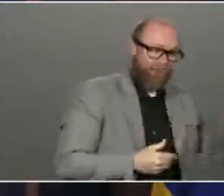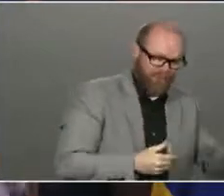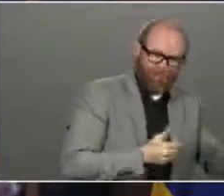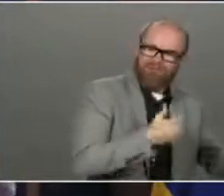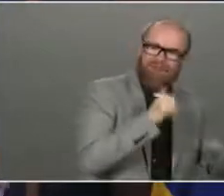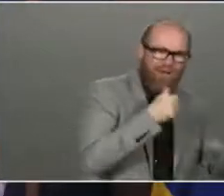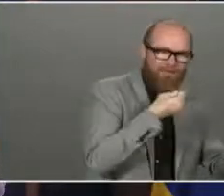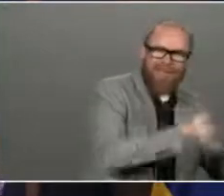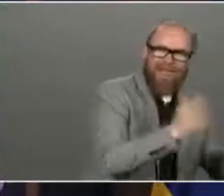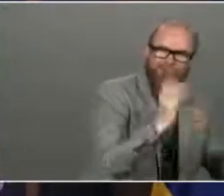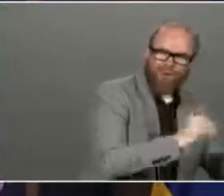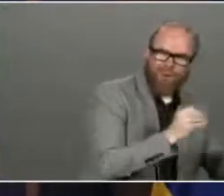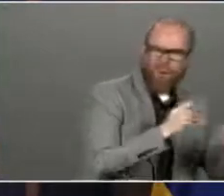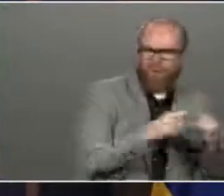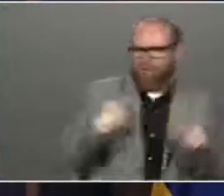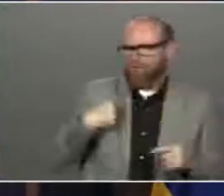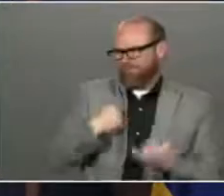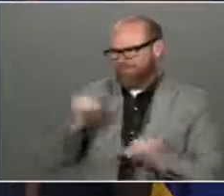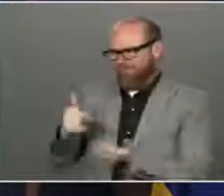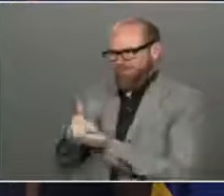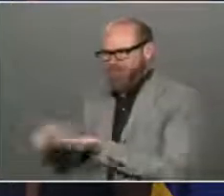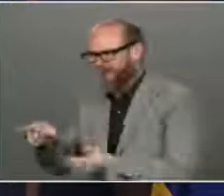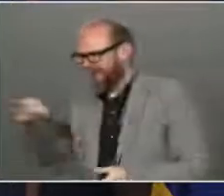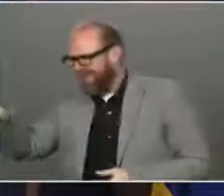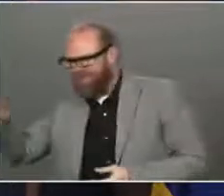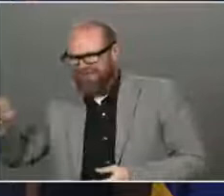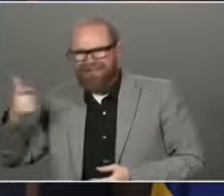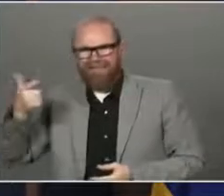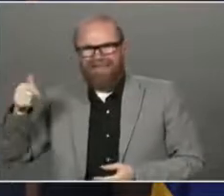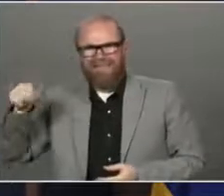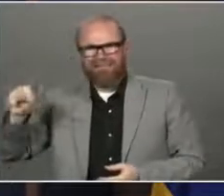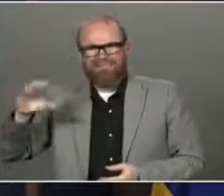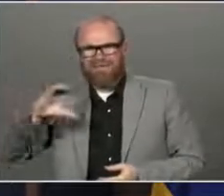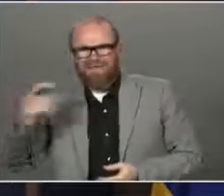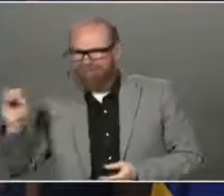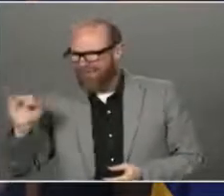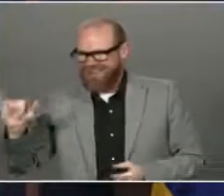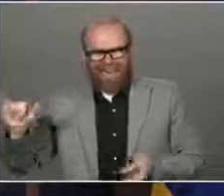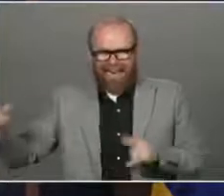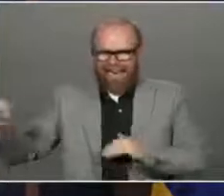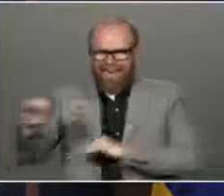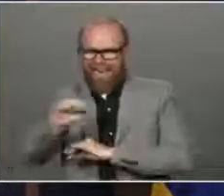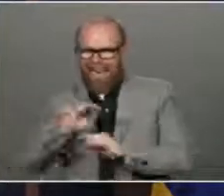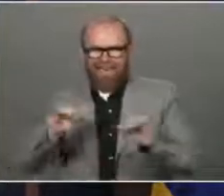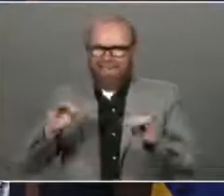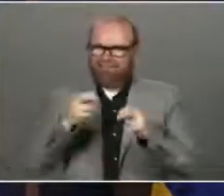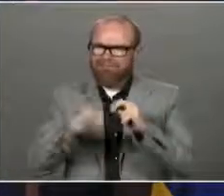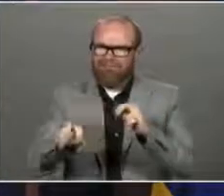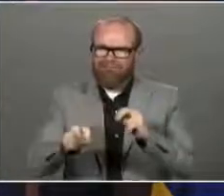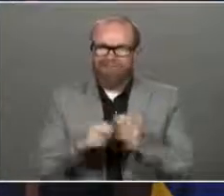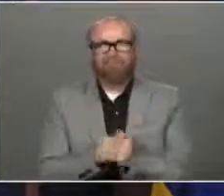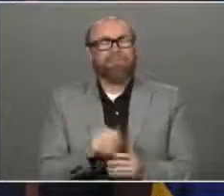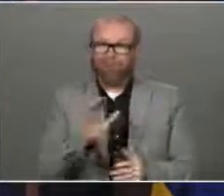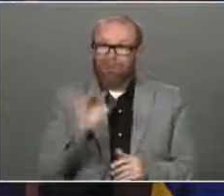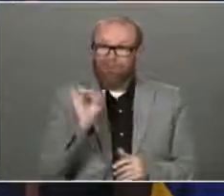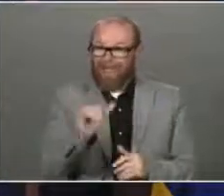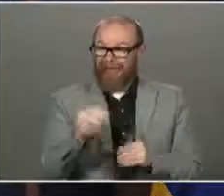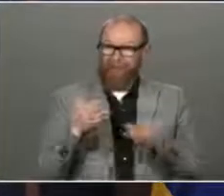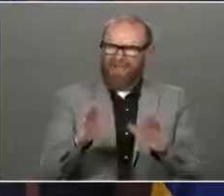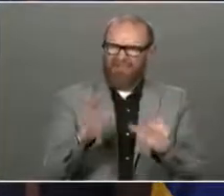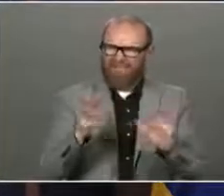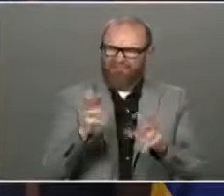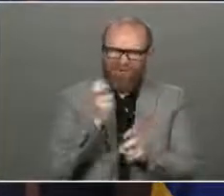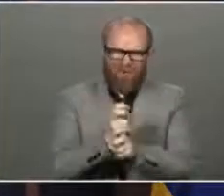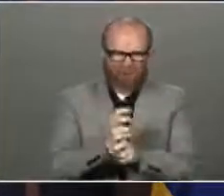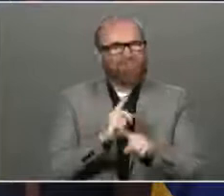the gas companies, and so that's a little different than other states. And so we're looking at other ways. Are there other ways that we can